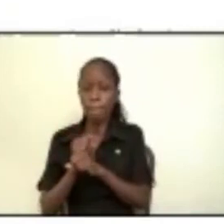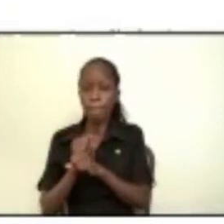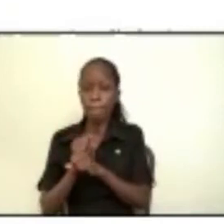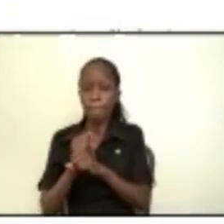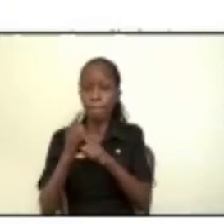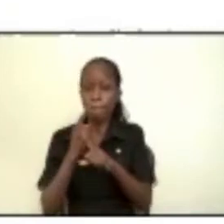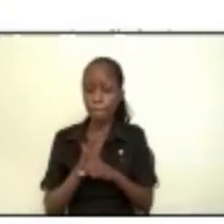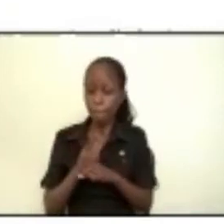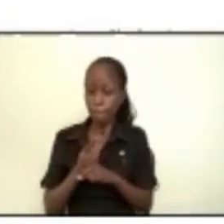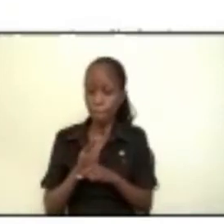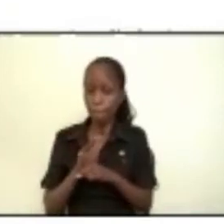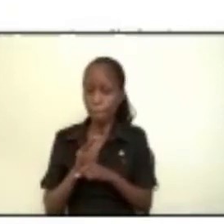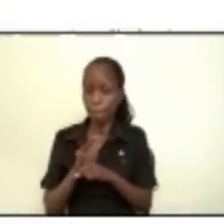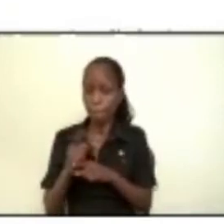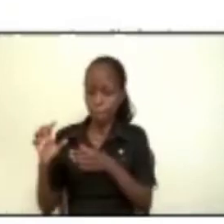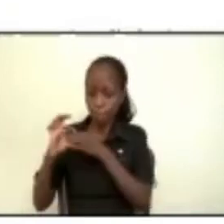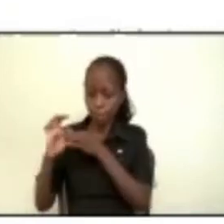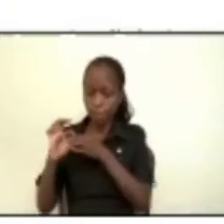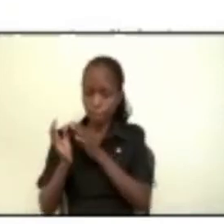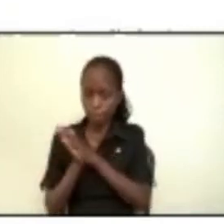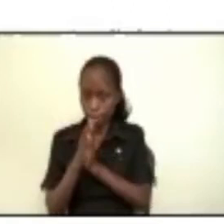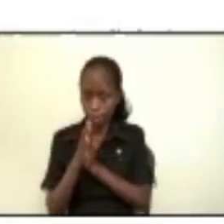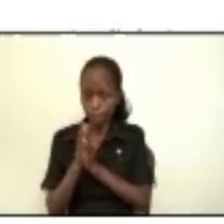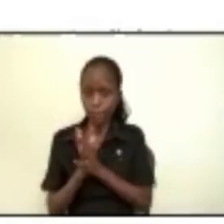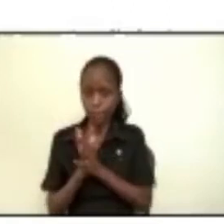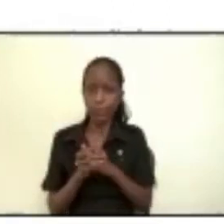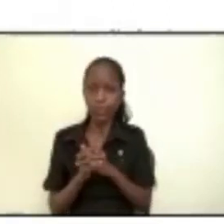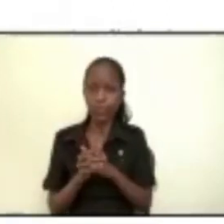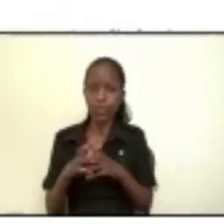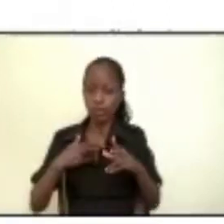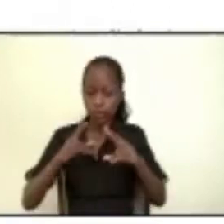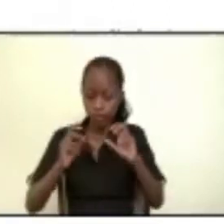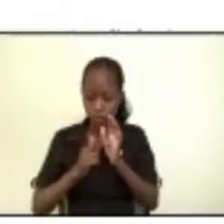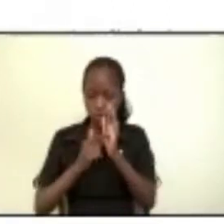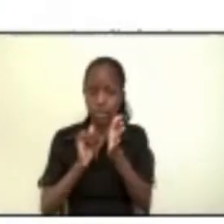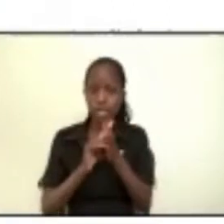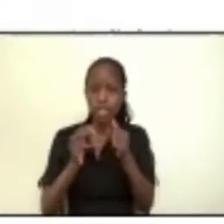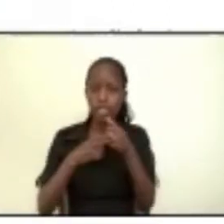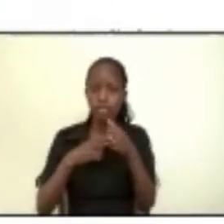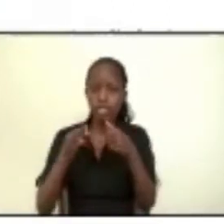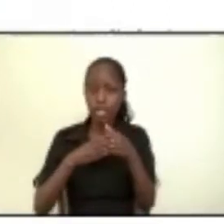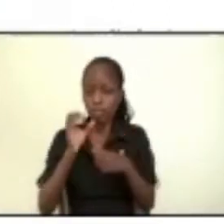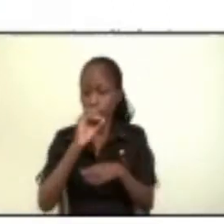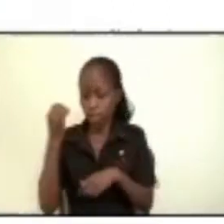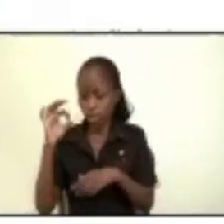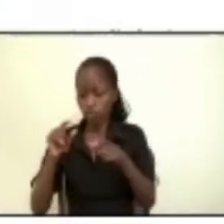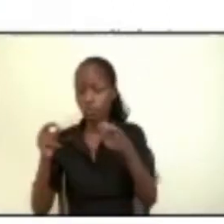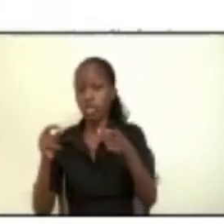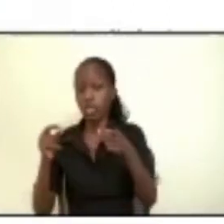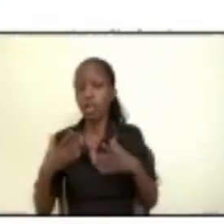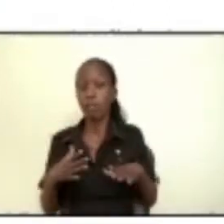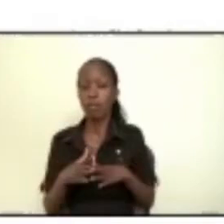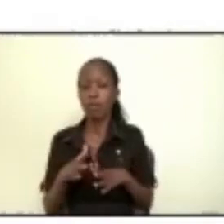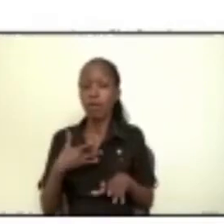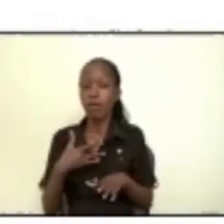but I think we can relate to this in one way or another. There was a survey that showed that 78% of journalists